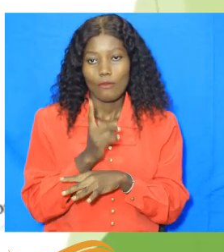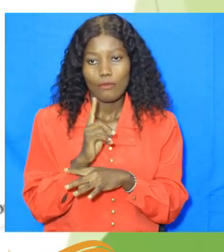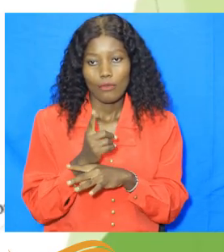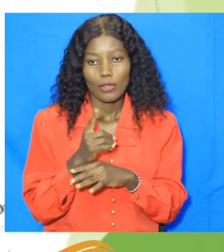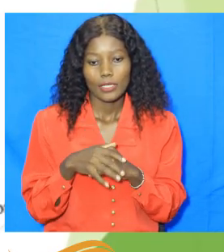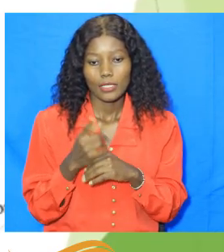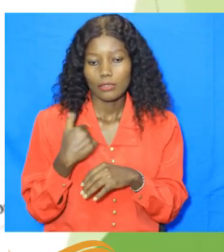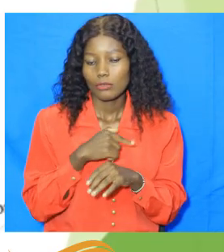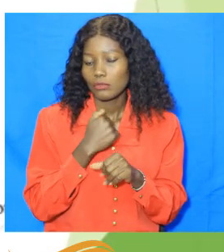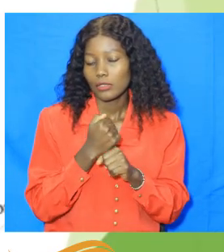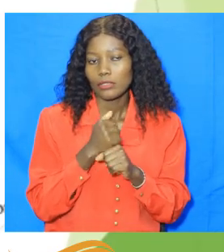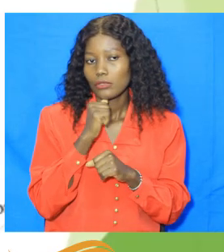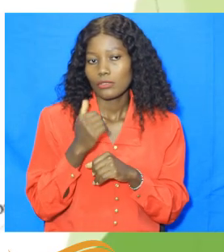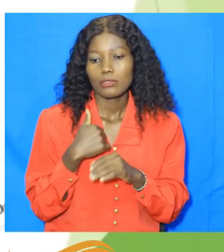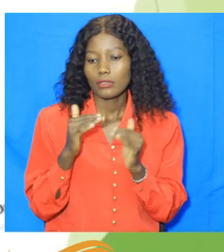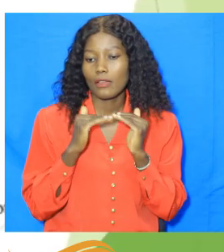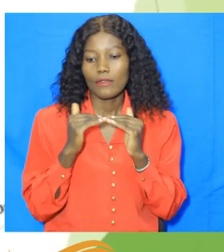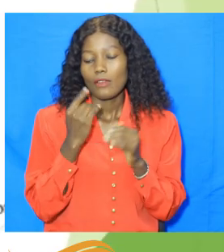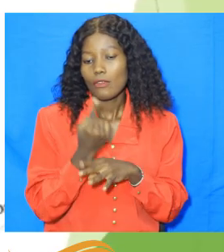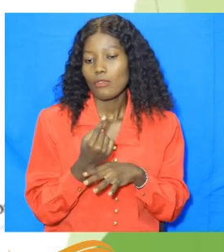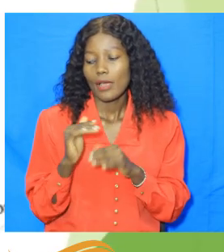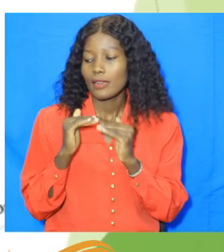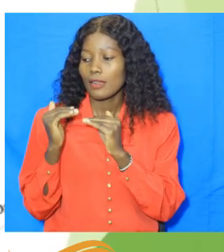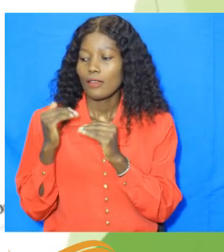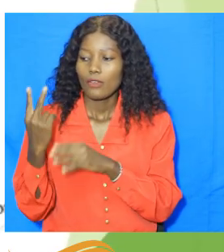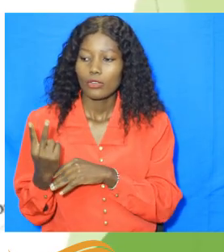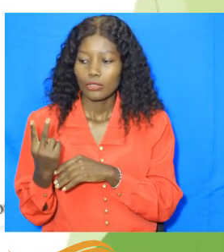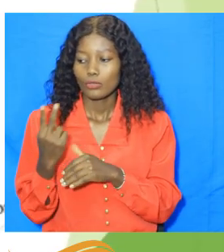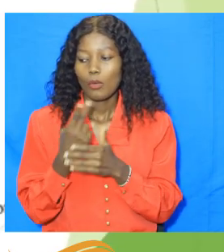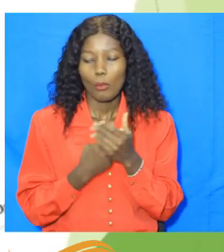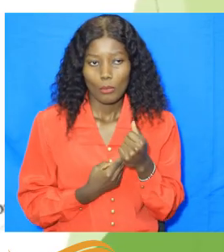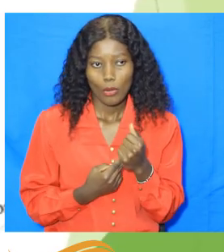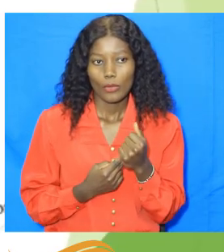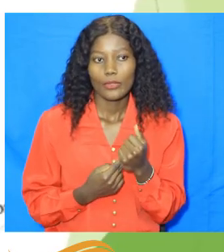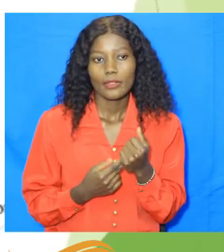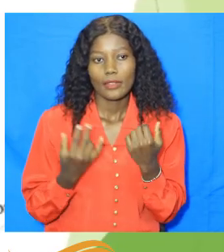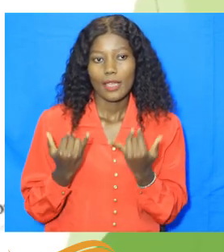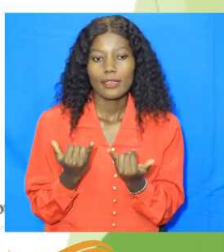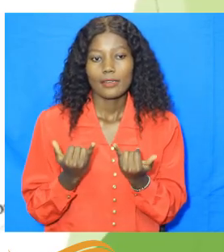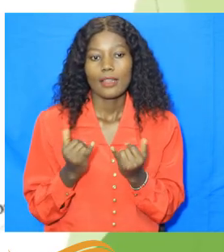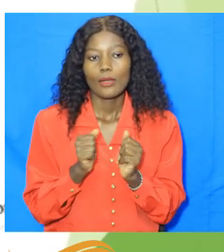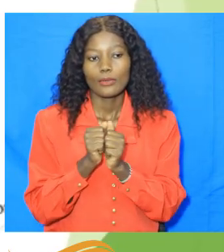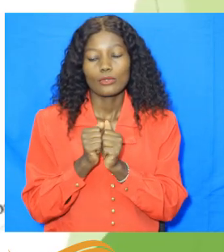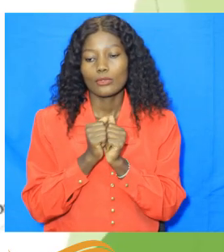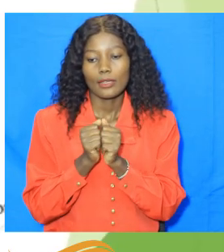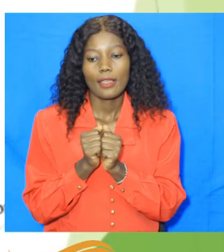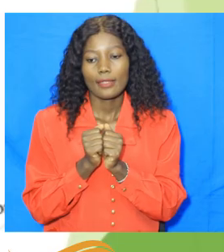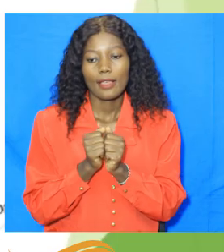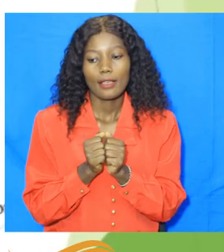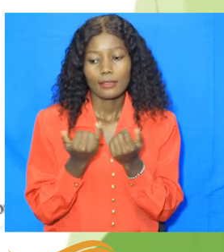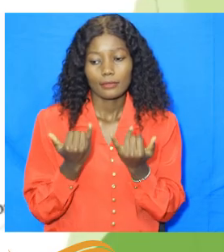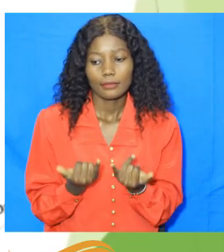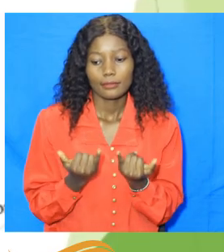There's no category 1, there's no category 2. Both of them are now together.